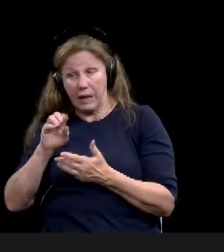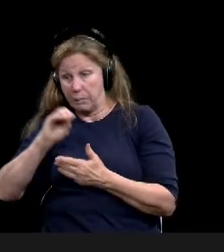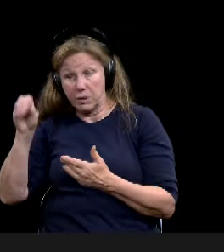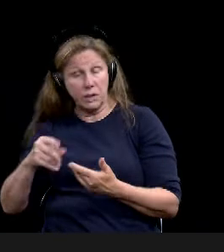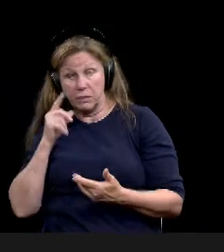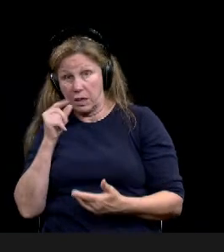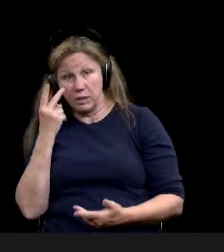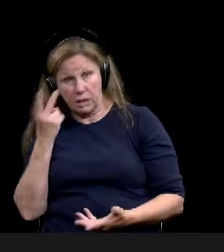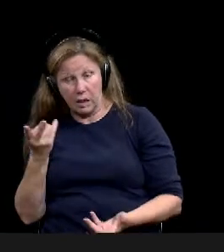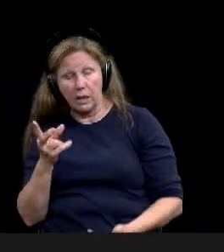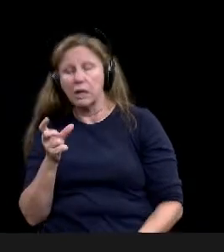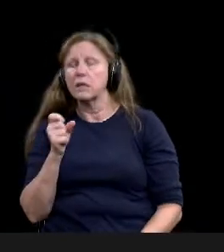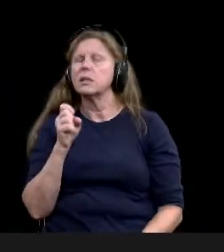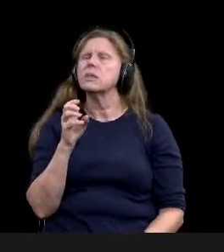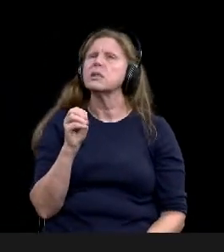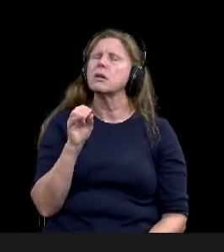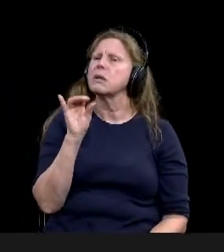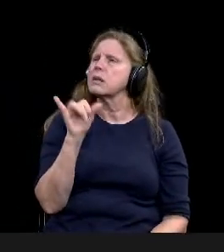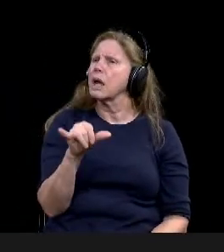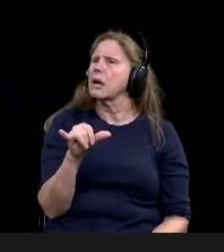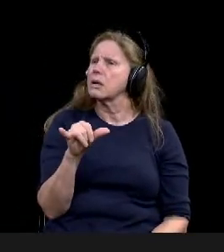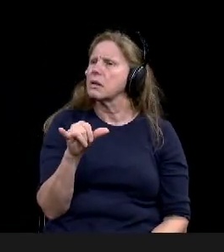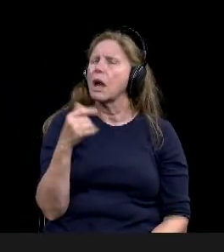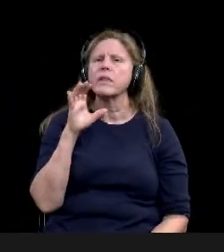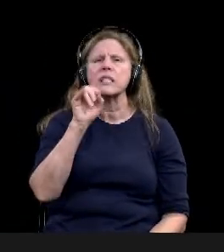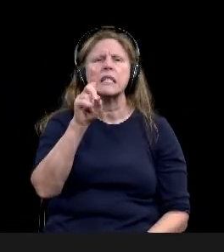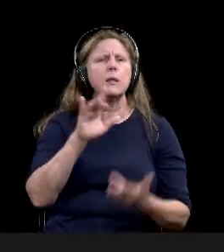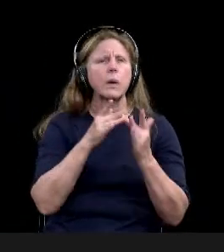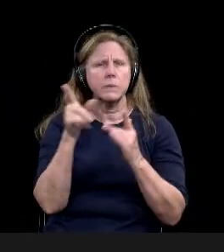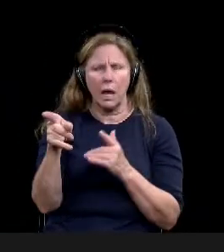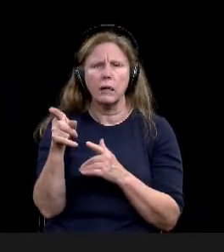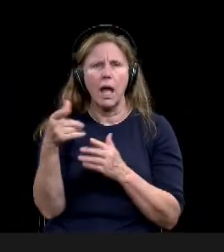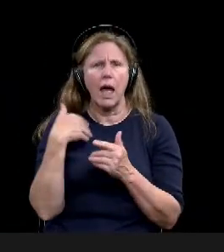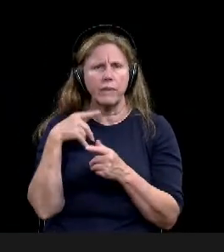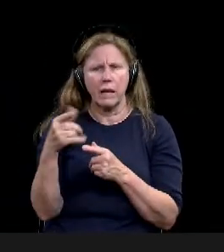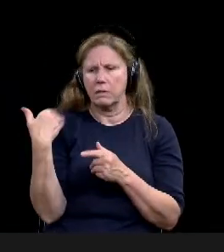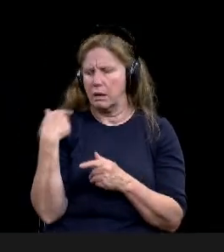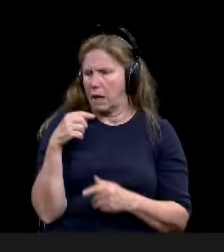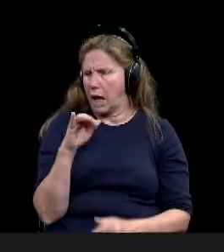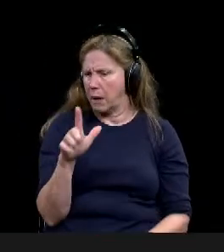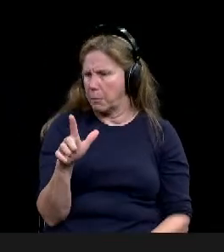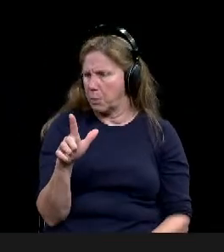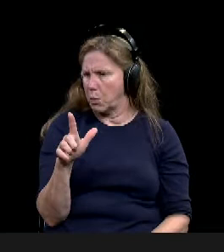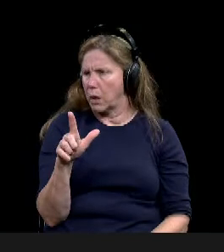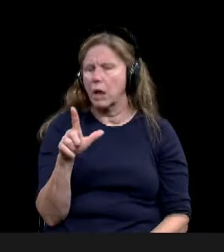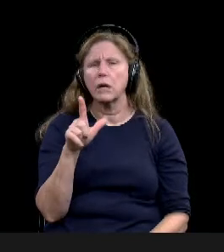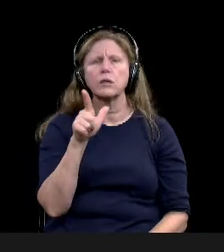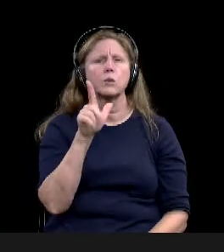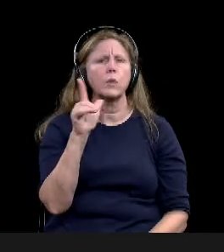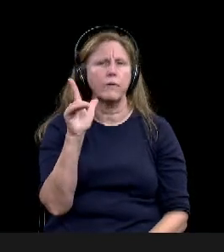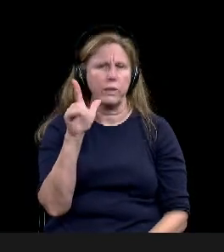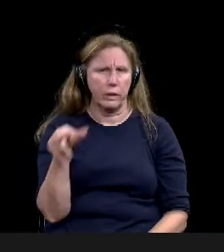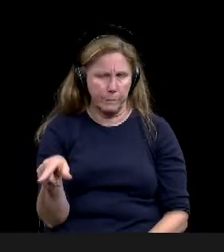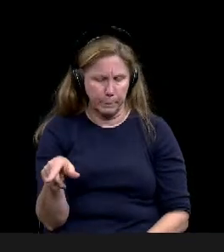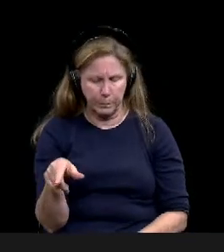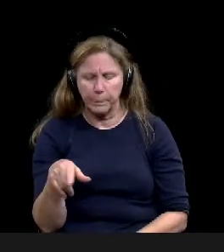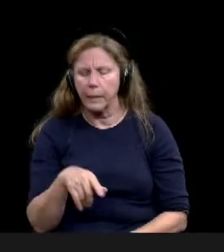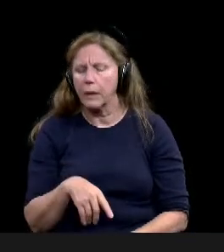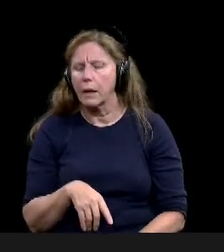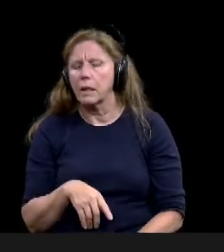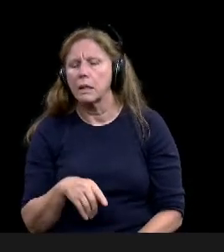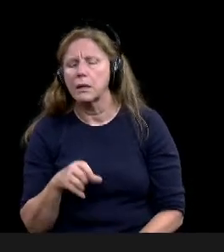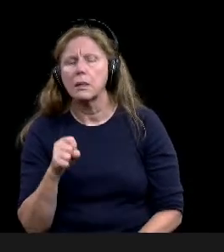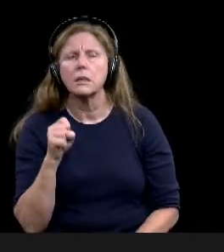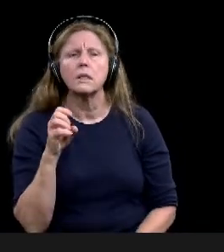on April 25th. So here's the take-home points. The local news is resoundingly good. We have a manageable